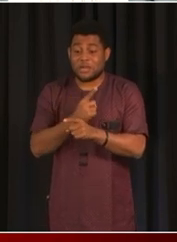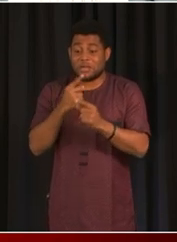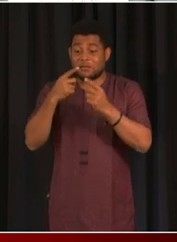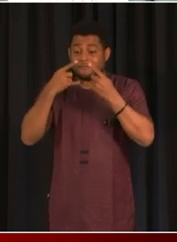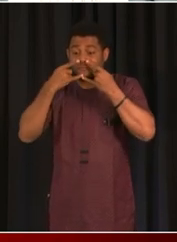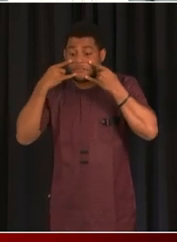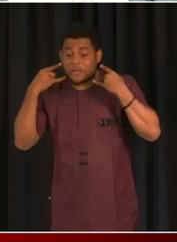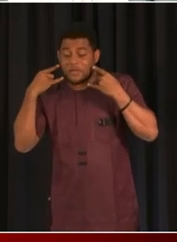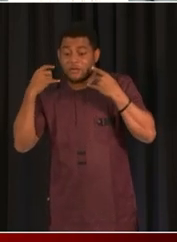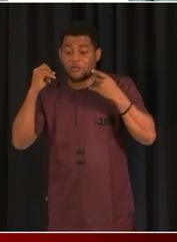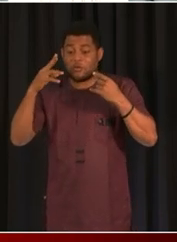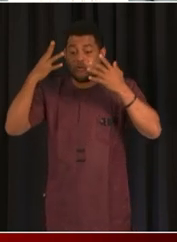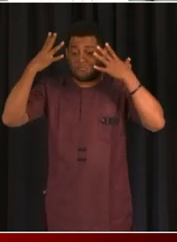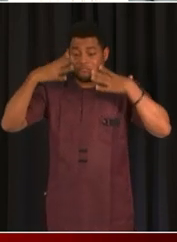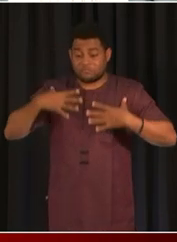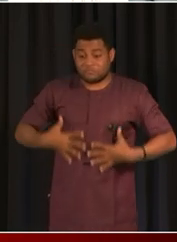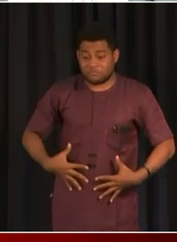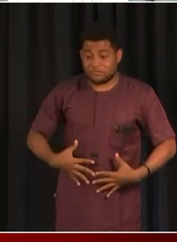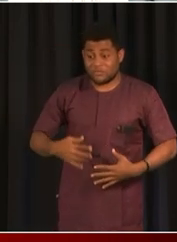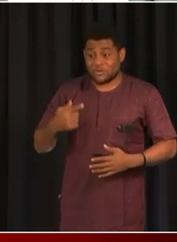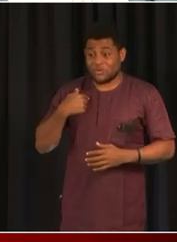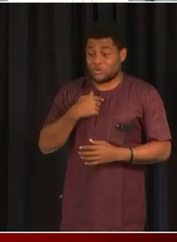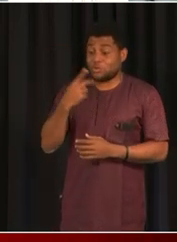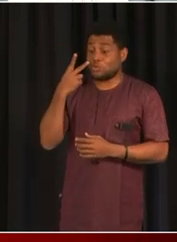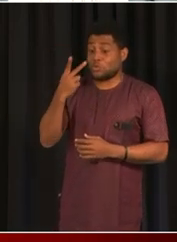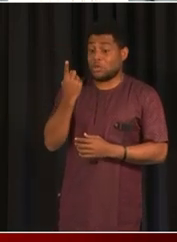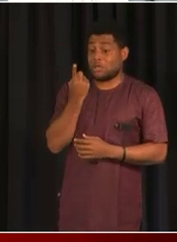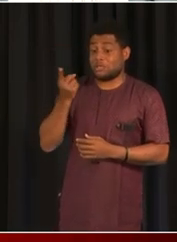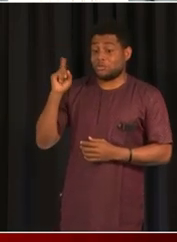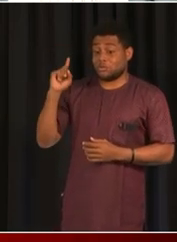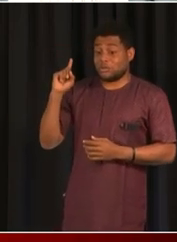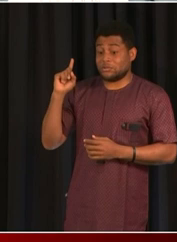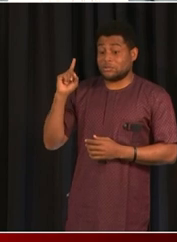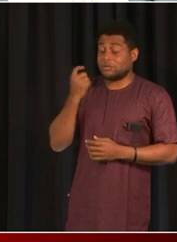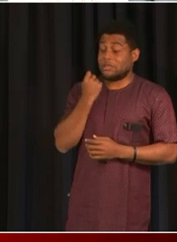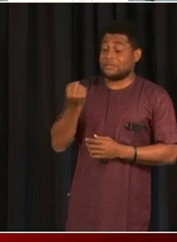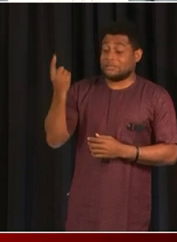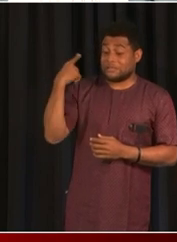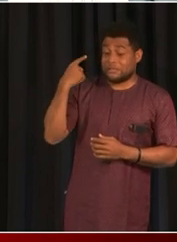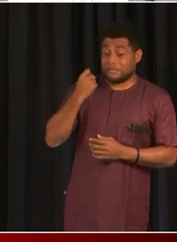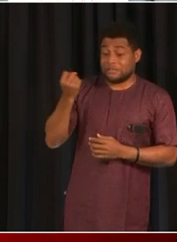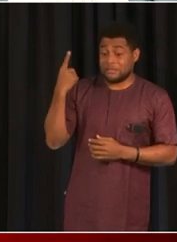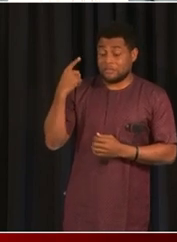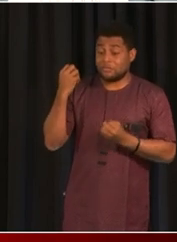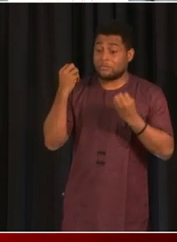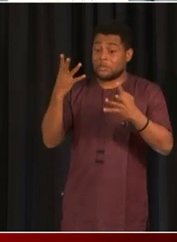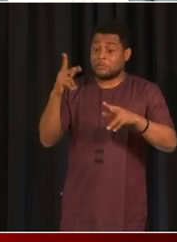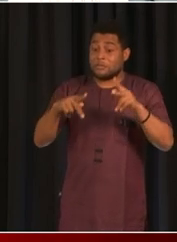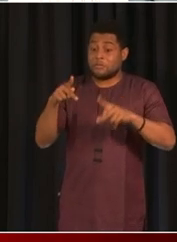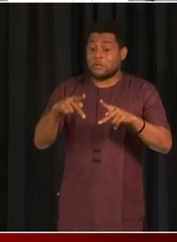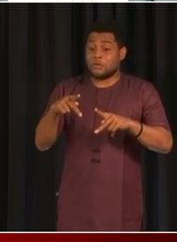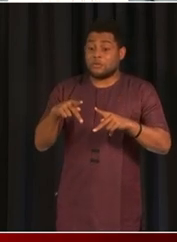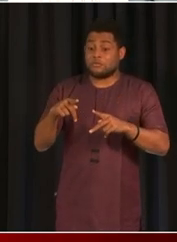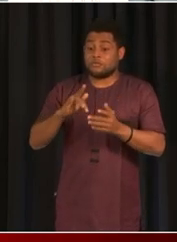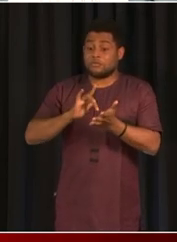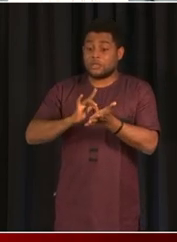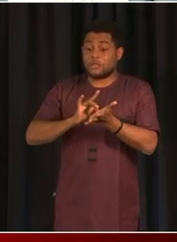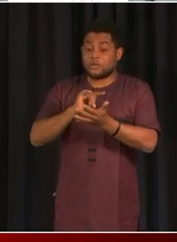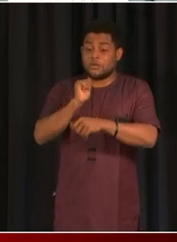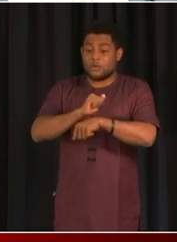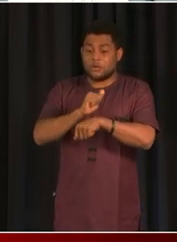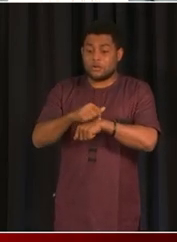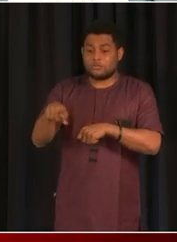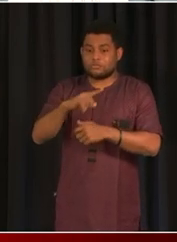of the pandemic when healthcare workers themselves were succumbing to the infection because they didn't have the opportunity for protection with the